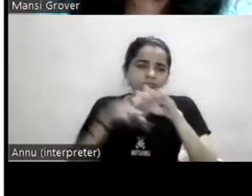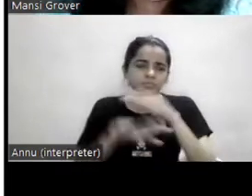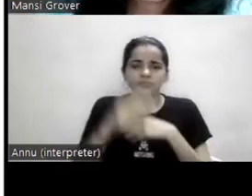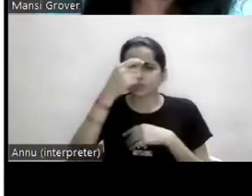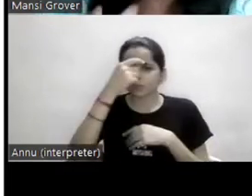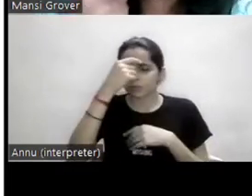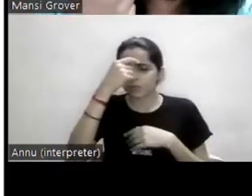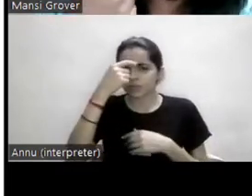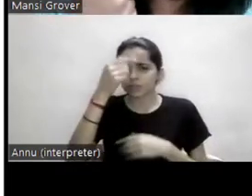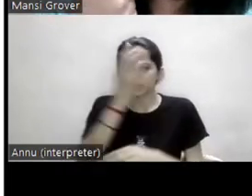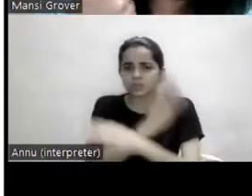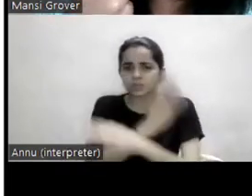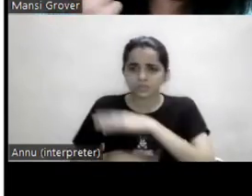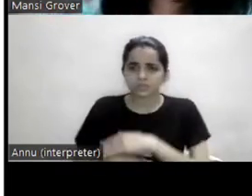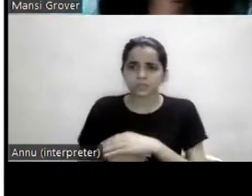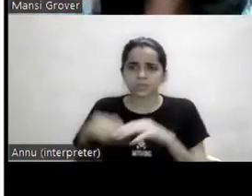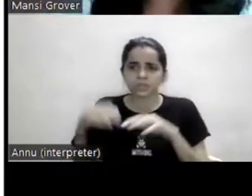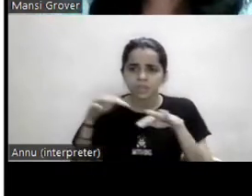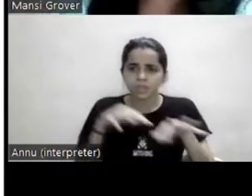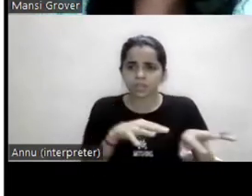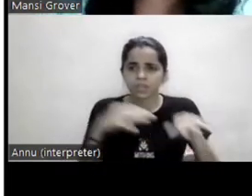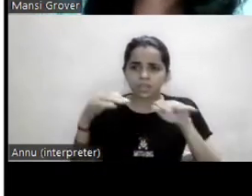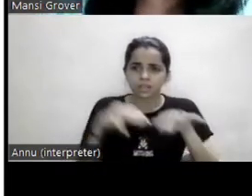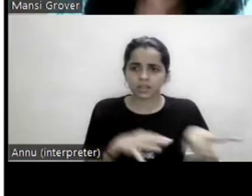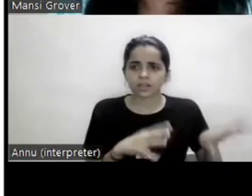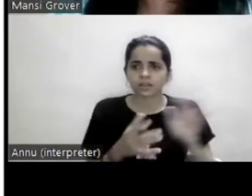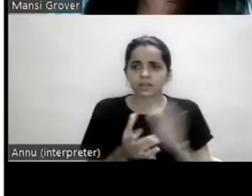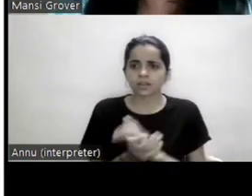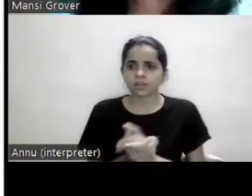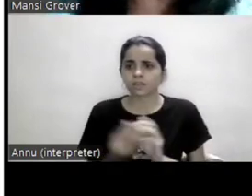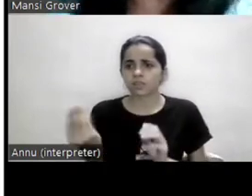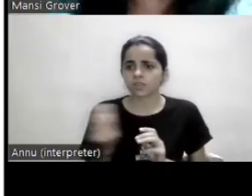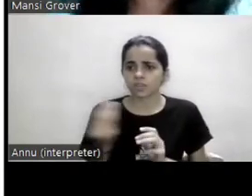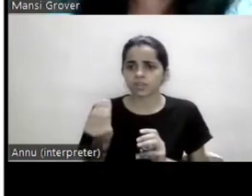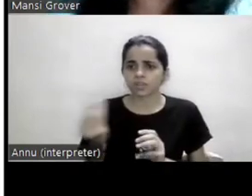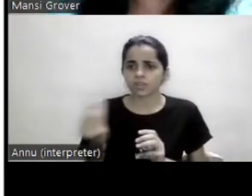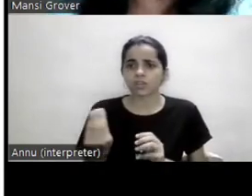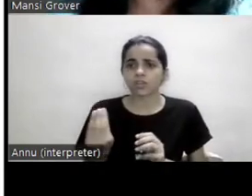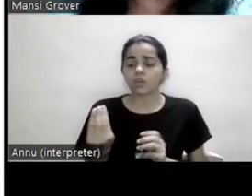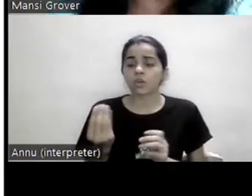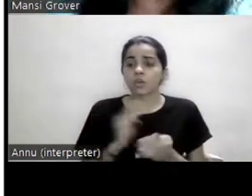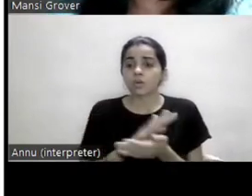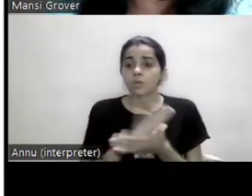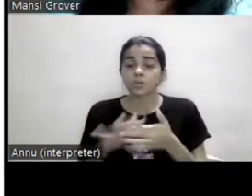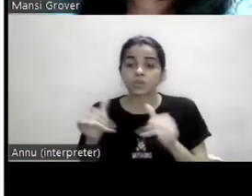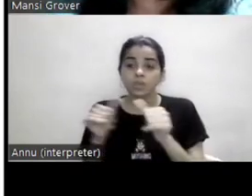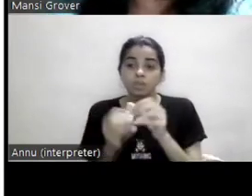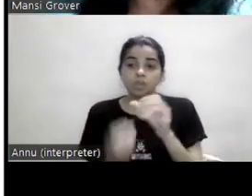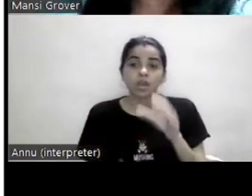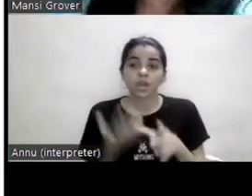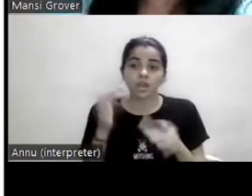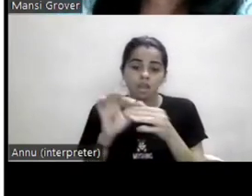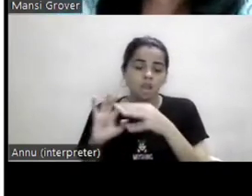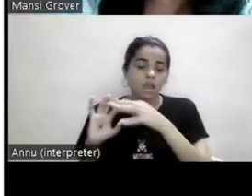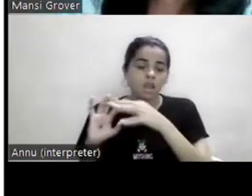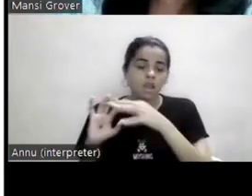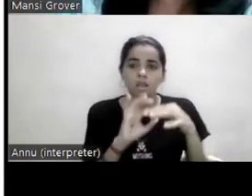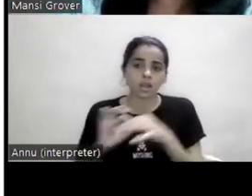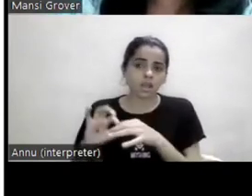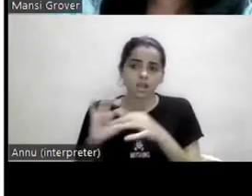disability. And there are a lot of notions associated with that place.